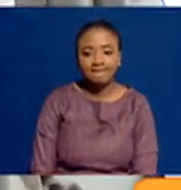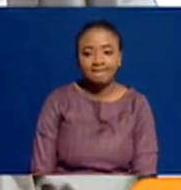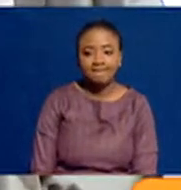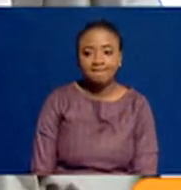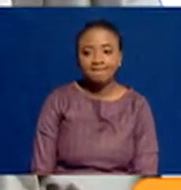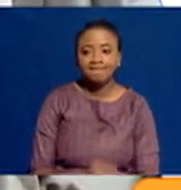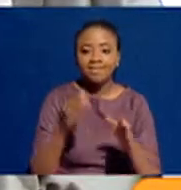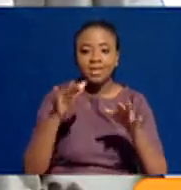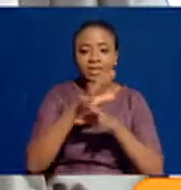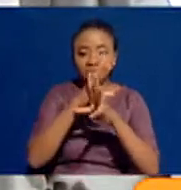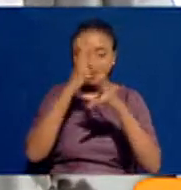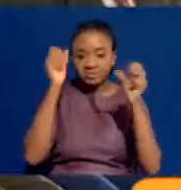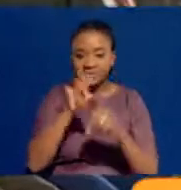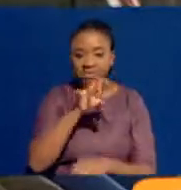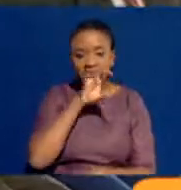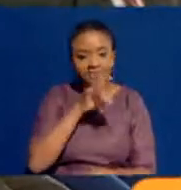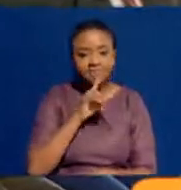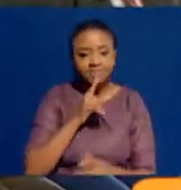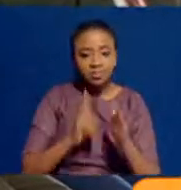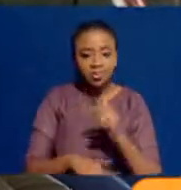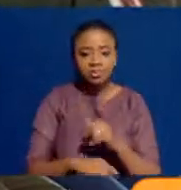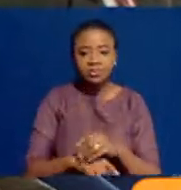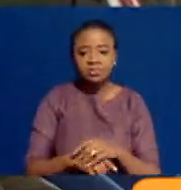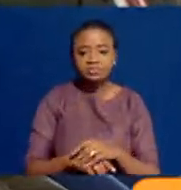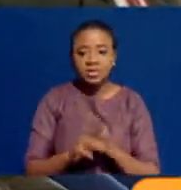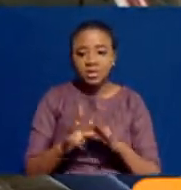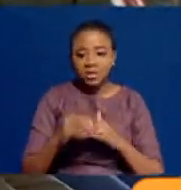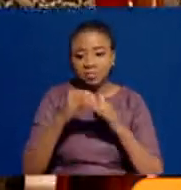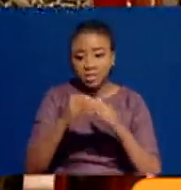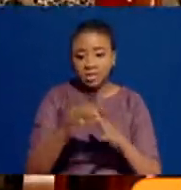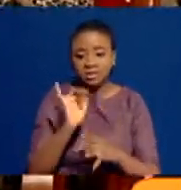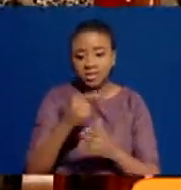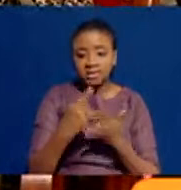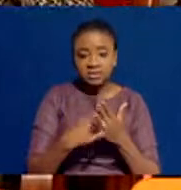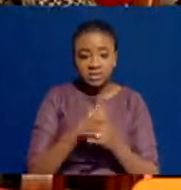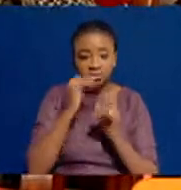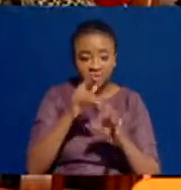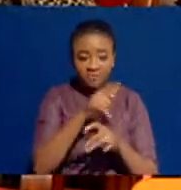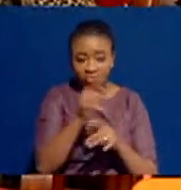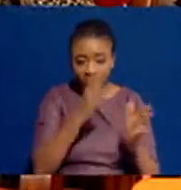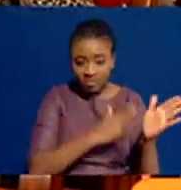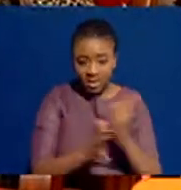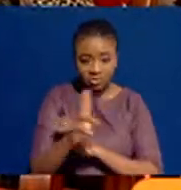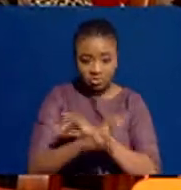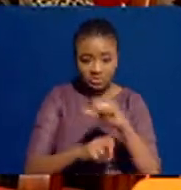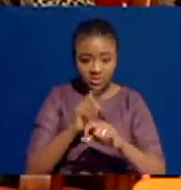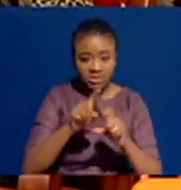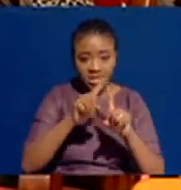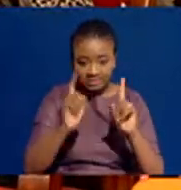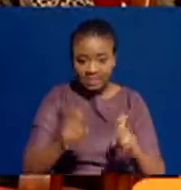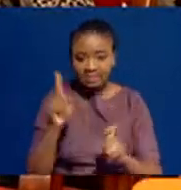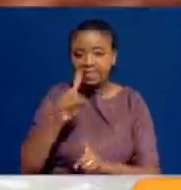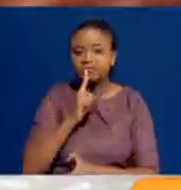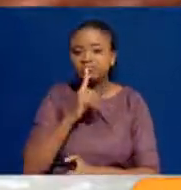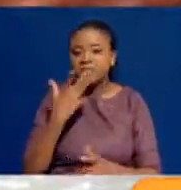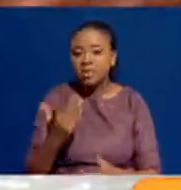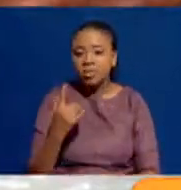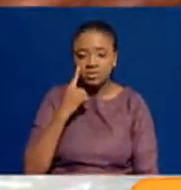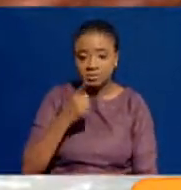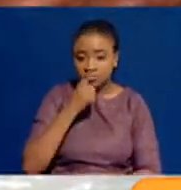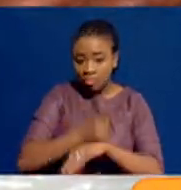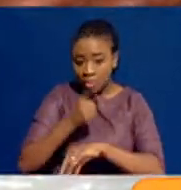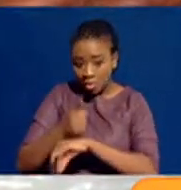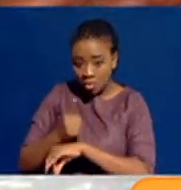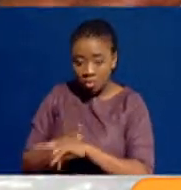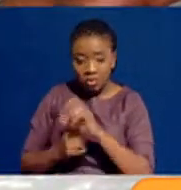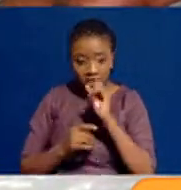Deputy President Rigathi Gachagua leading the tough talk against those plotting to engage in exam malpractices, warning that it